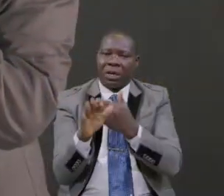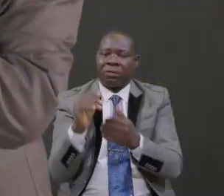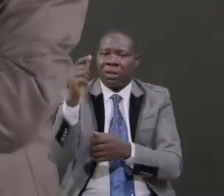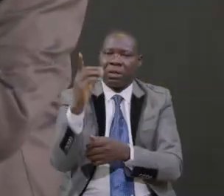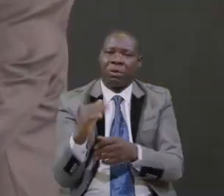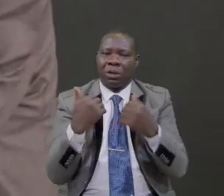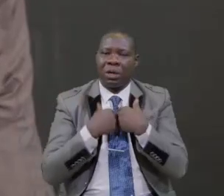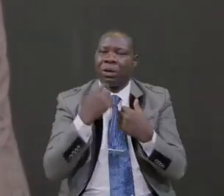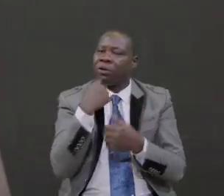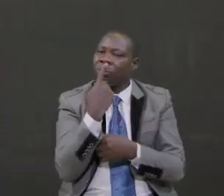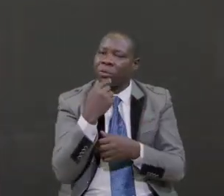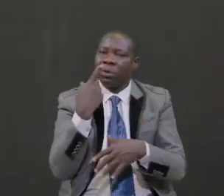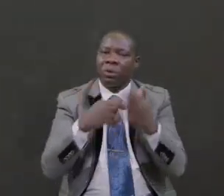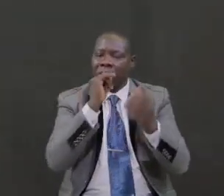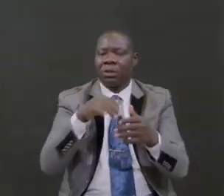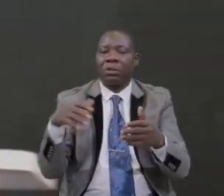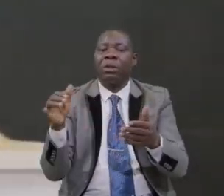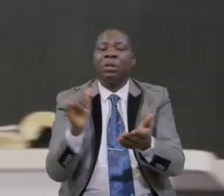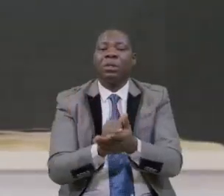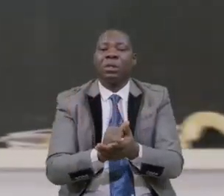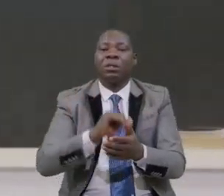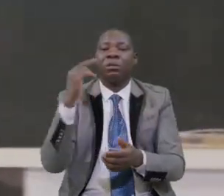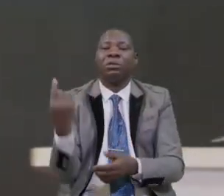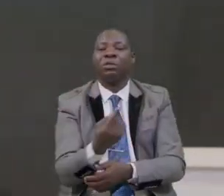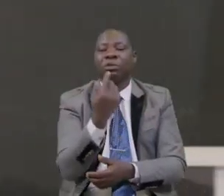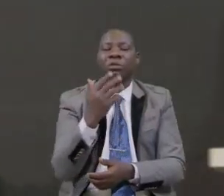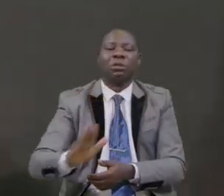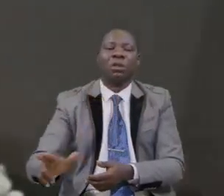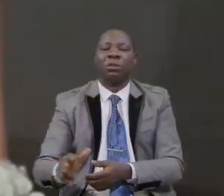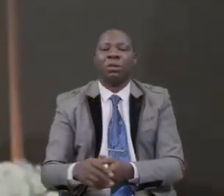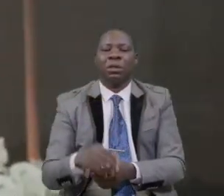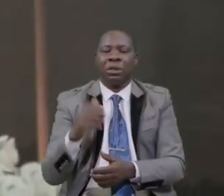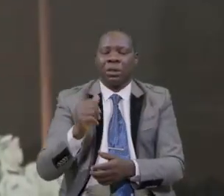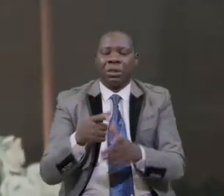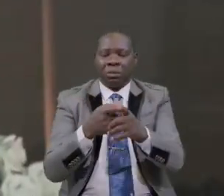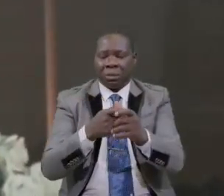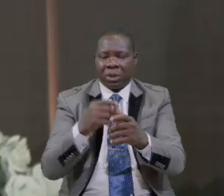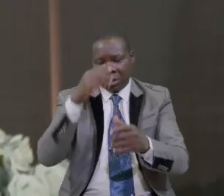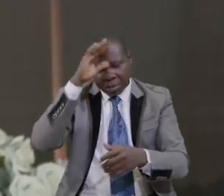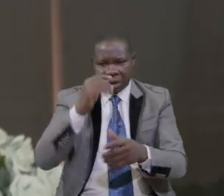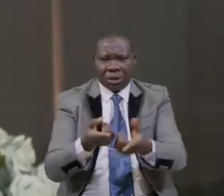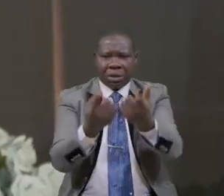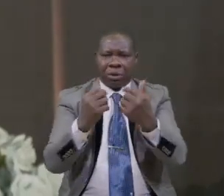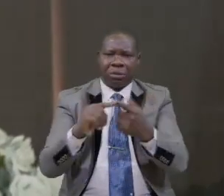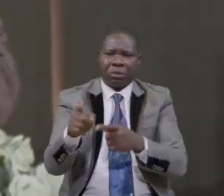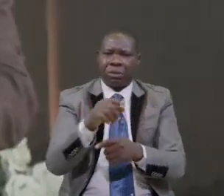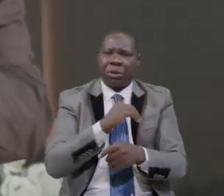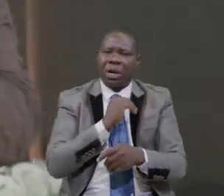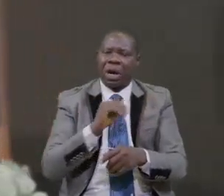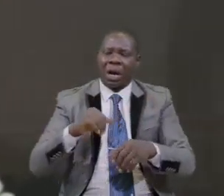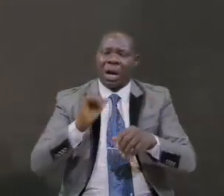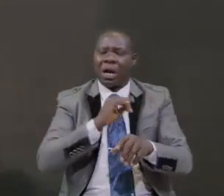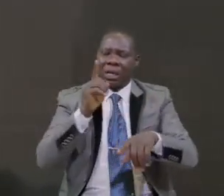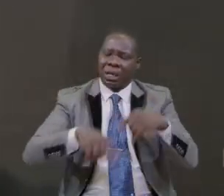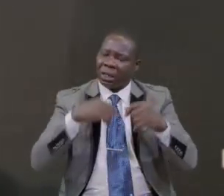what's that? A man runs to you. I cannot tell you how many times some